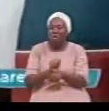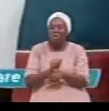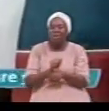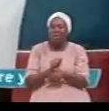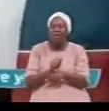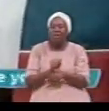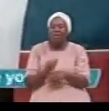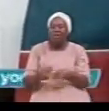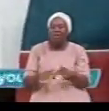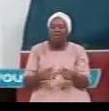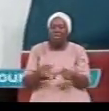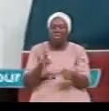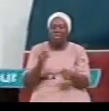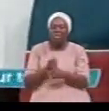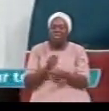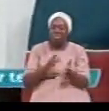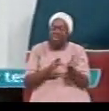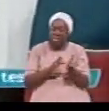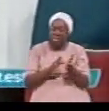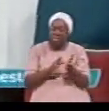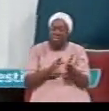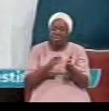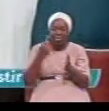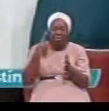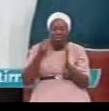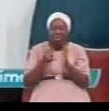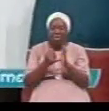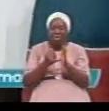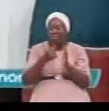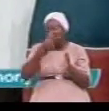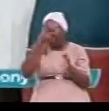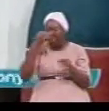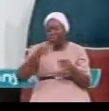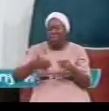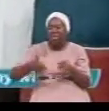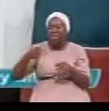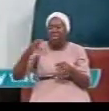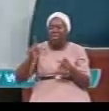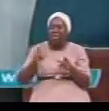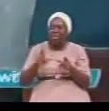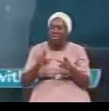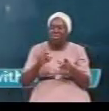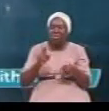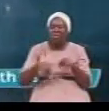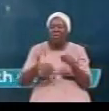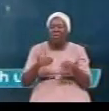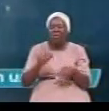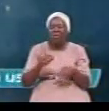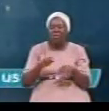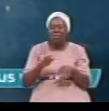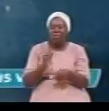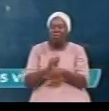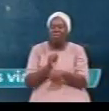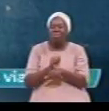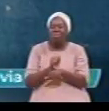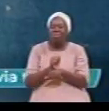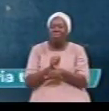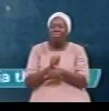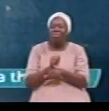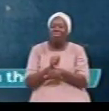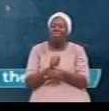for the hypertension, but because of the consequence of the hypertension, she was unable to walk. But now